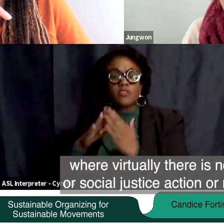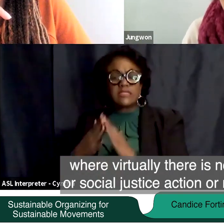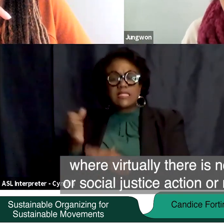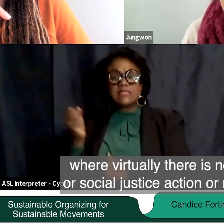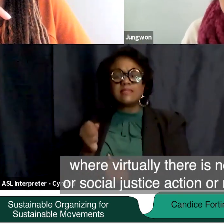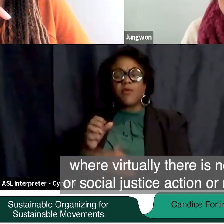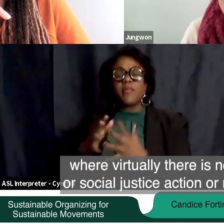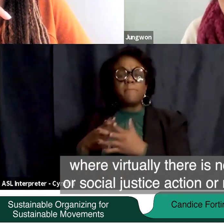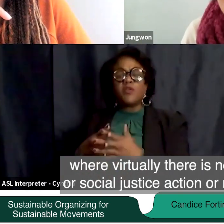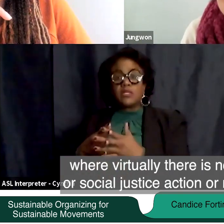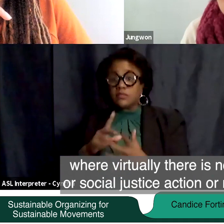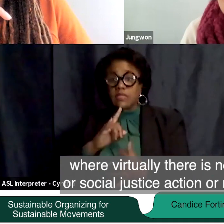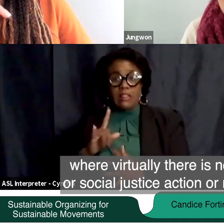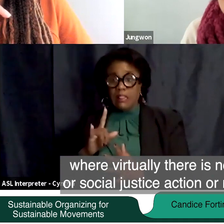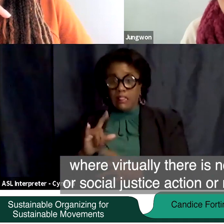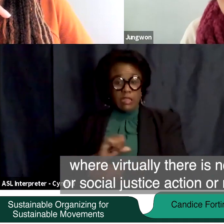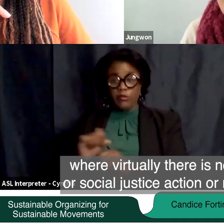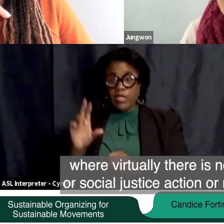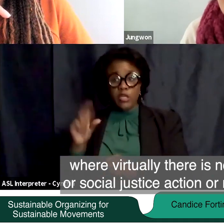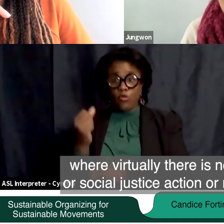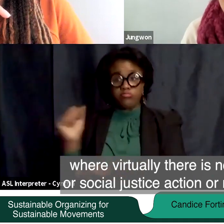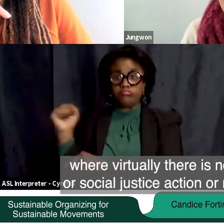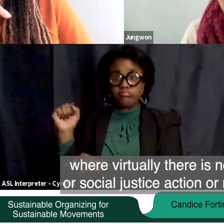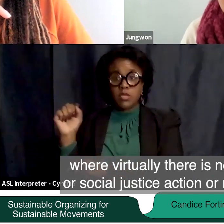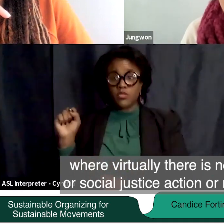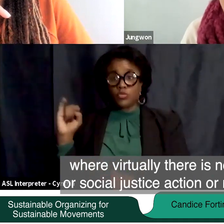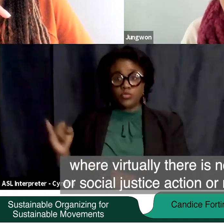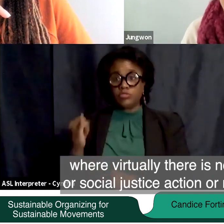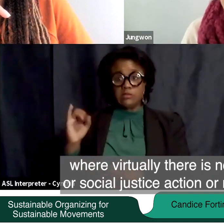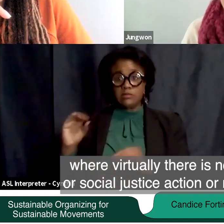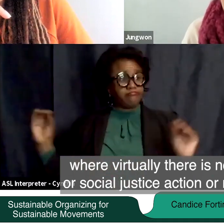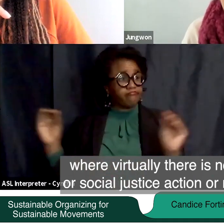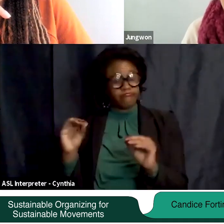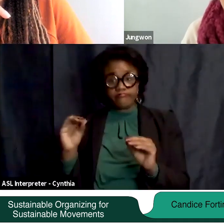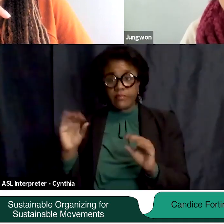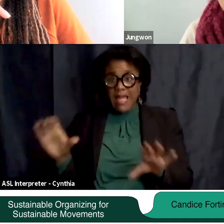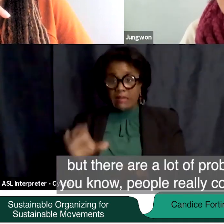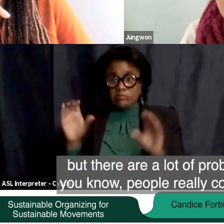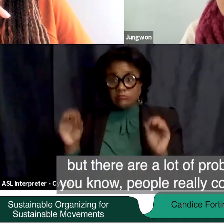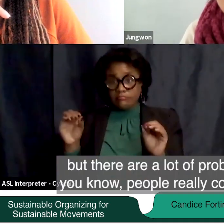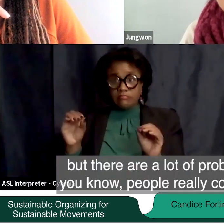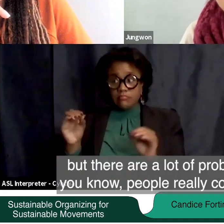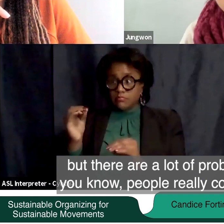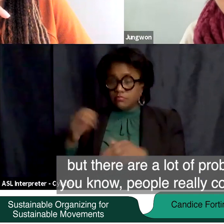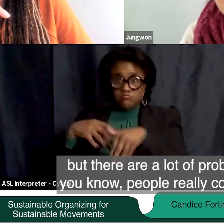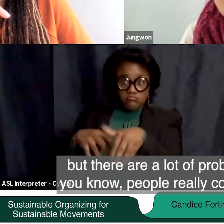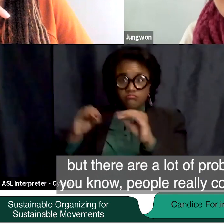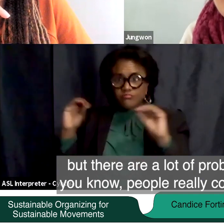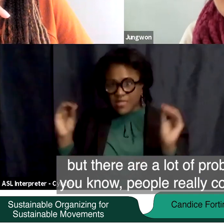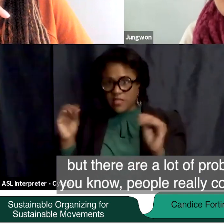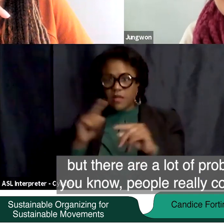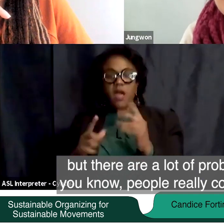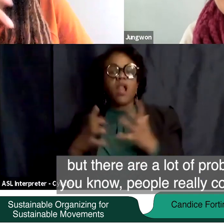there's virtually no activism or social justice action or movement, but there are a lot